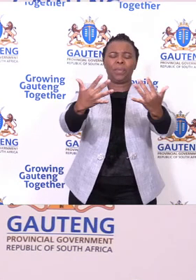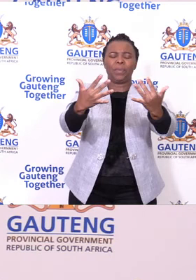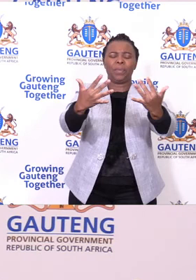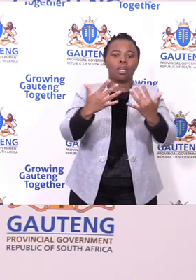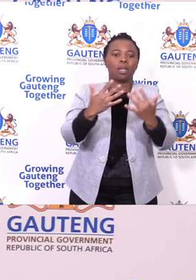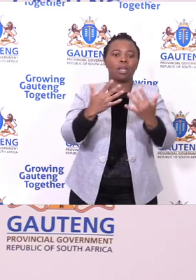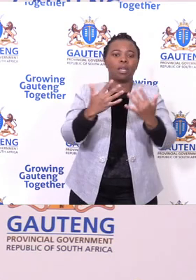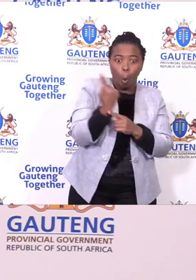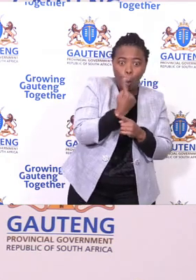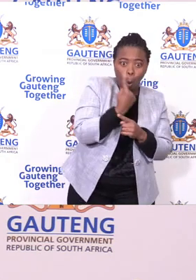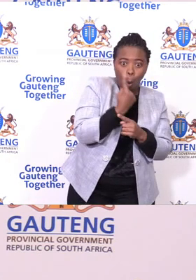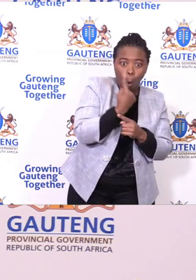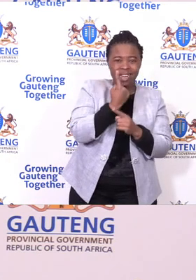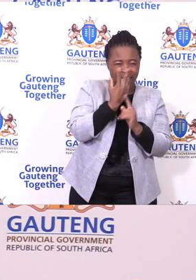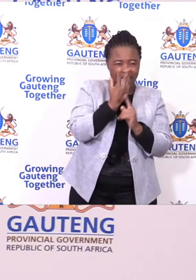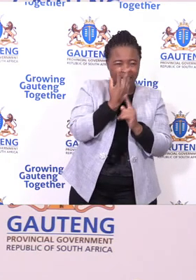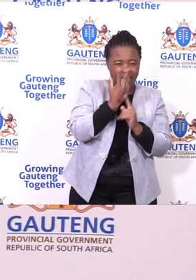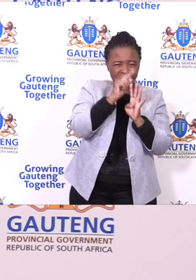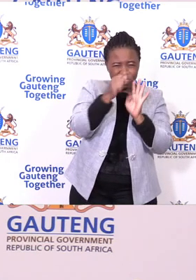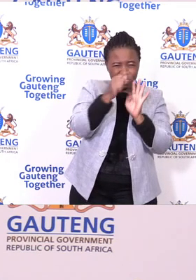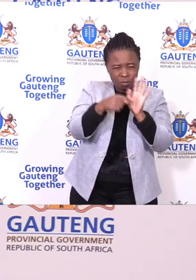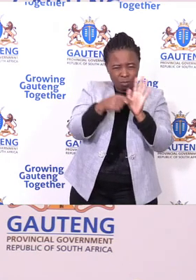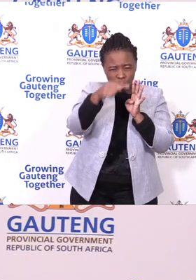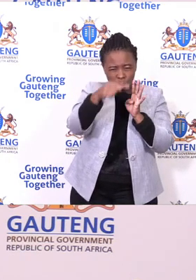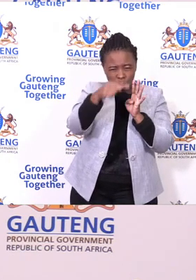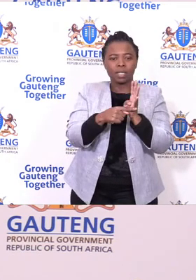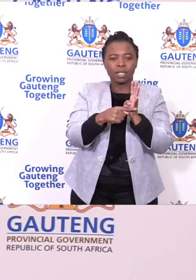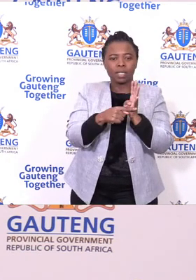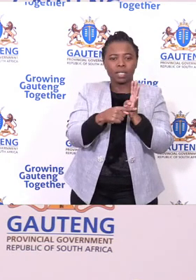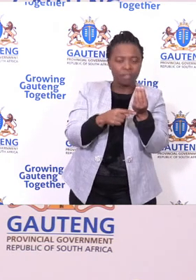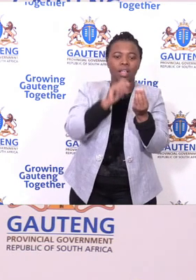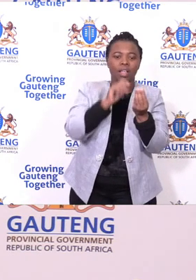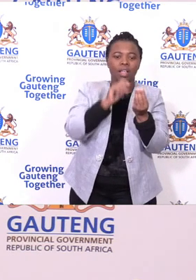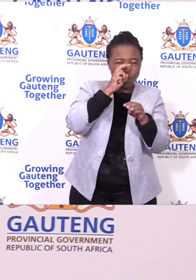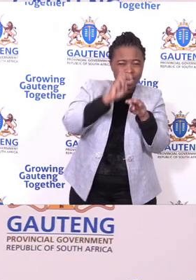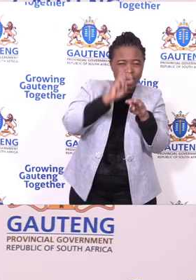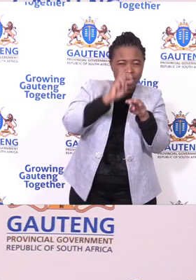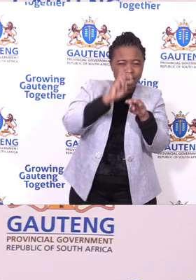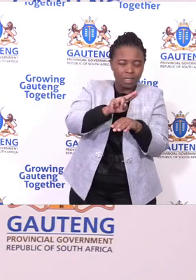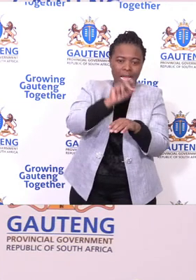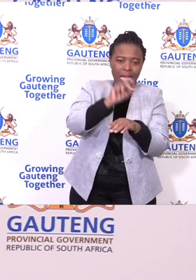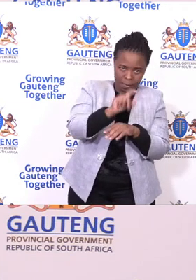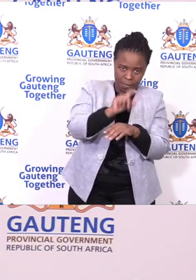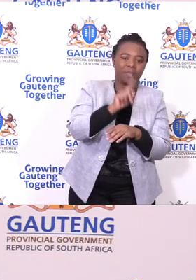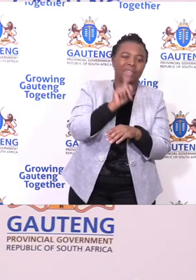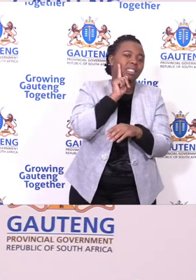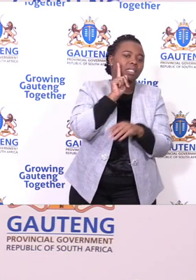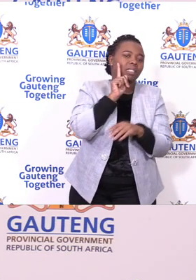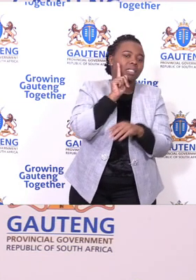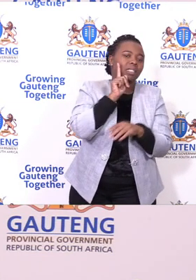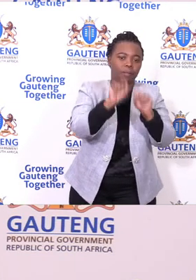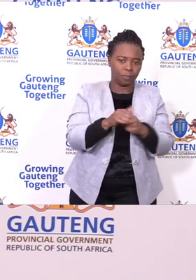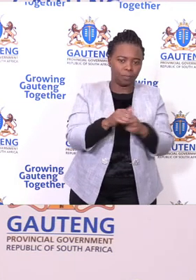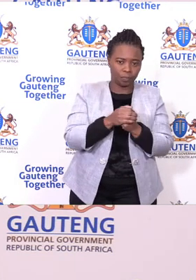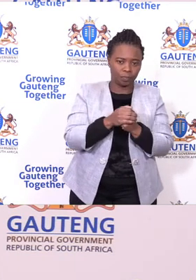about those who are symptomatic and who require hospitalization. It's an important aspect that the National Department of Health is going